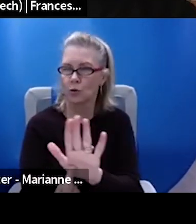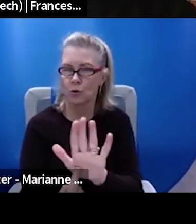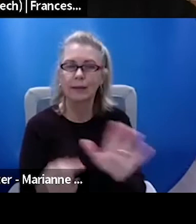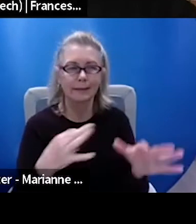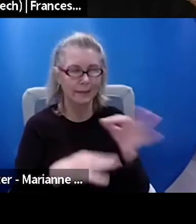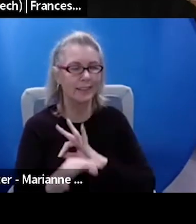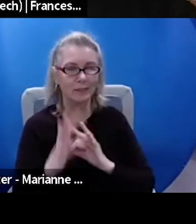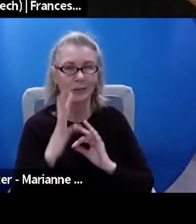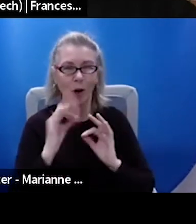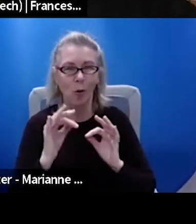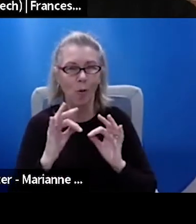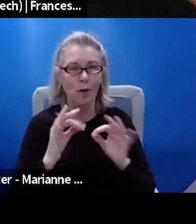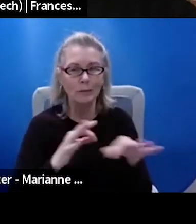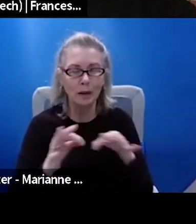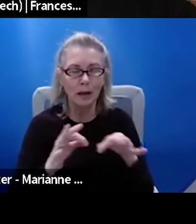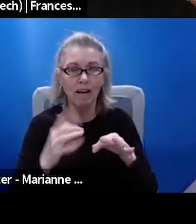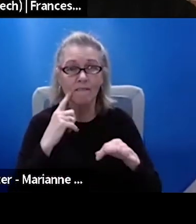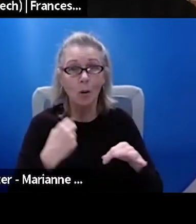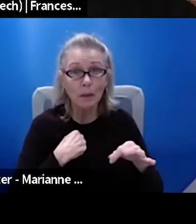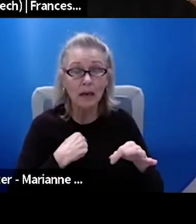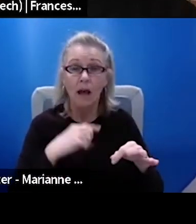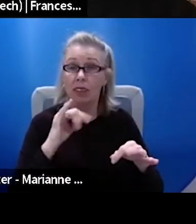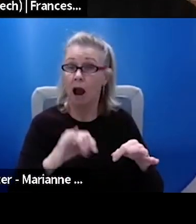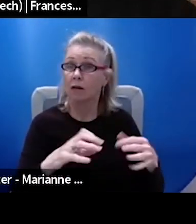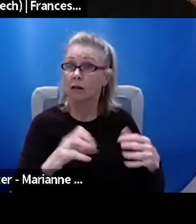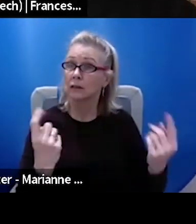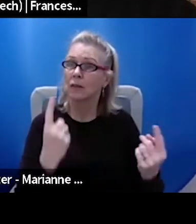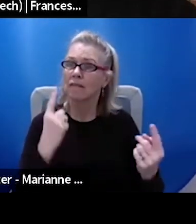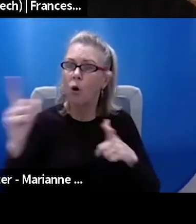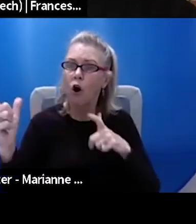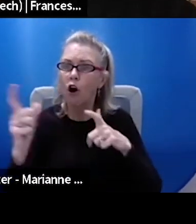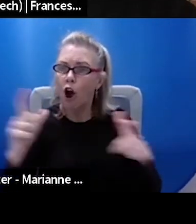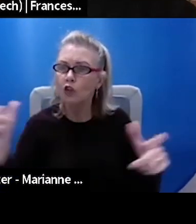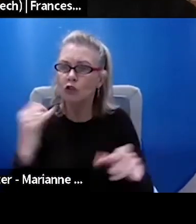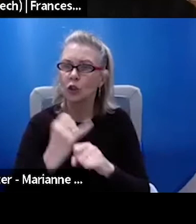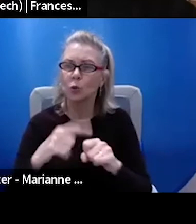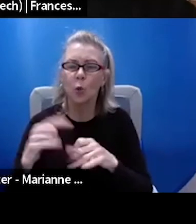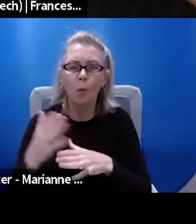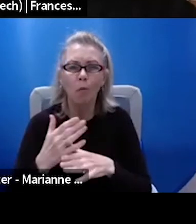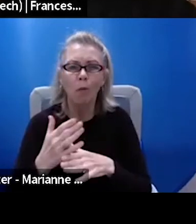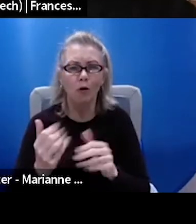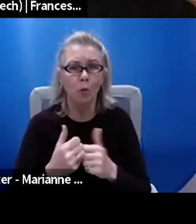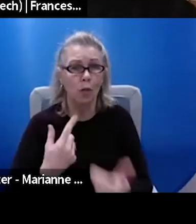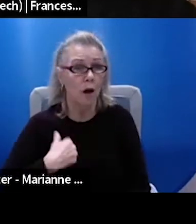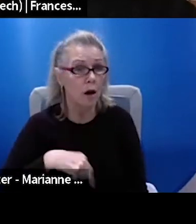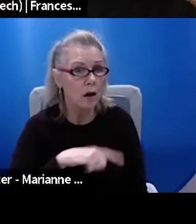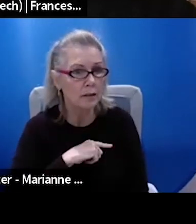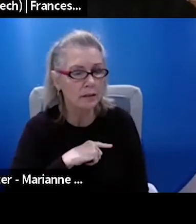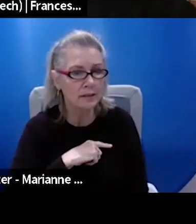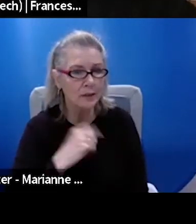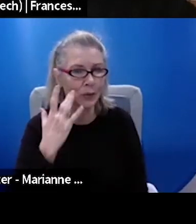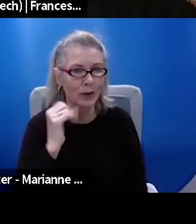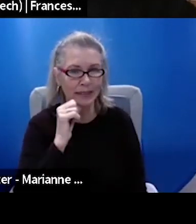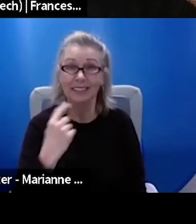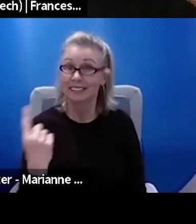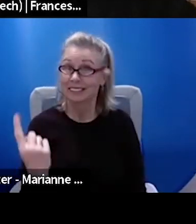where that's an invitation for a larger institution to partner with us. You know, I think there's something in you know,